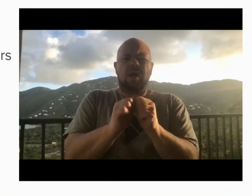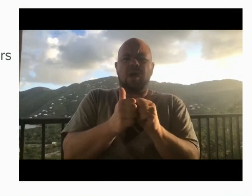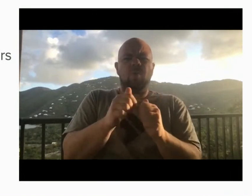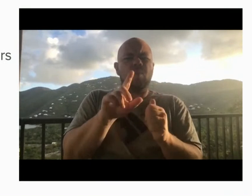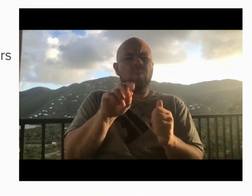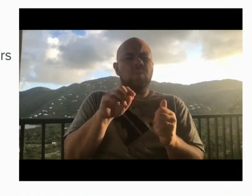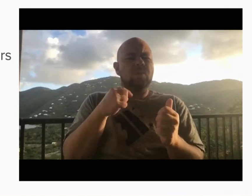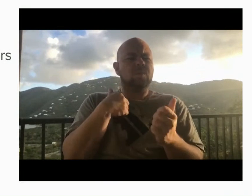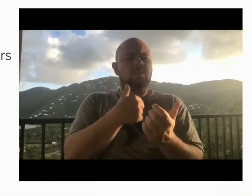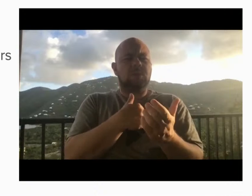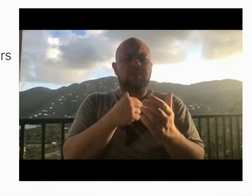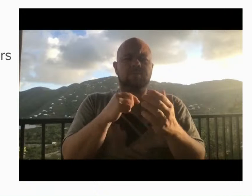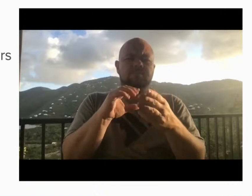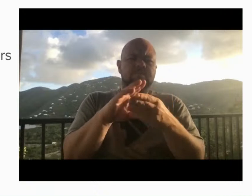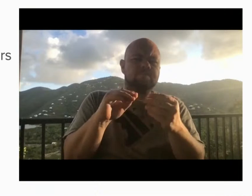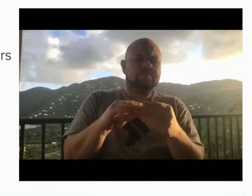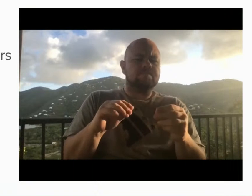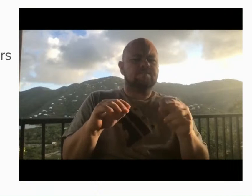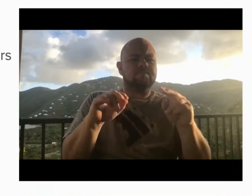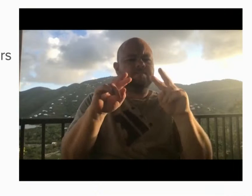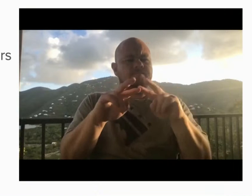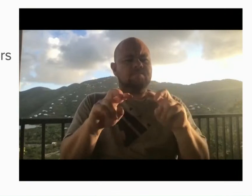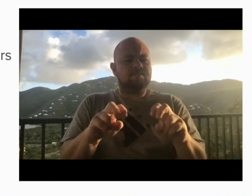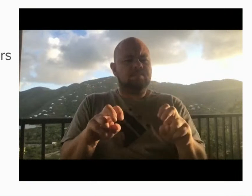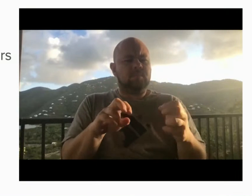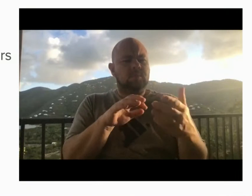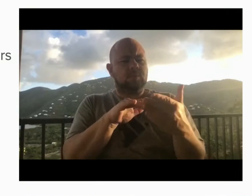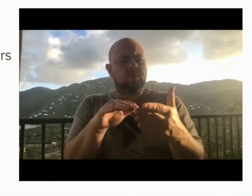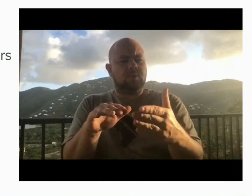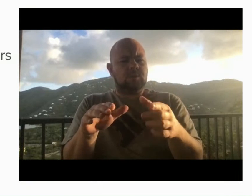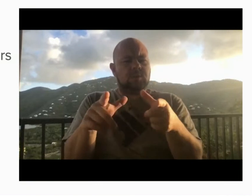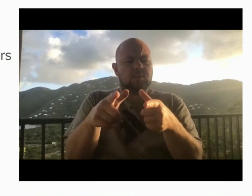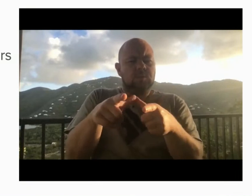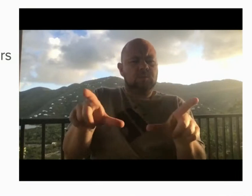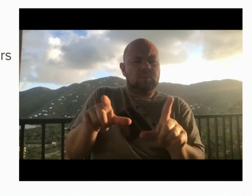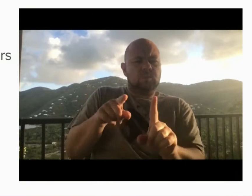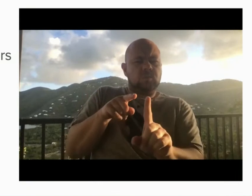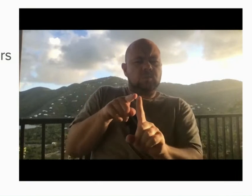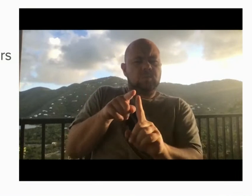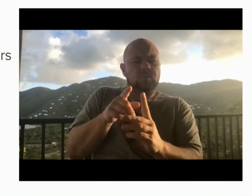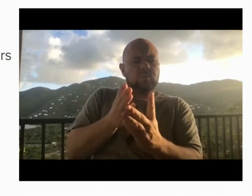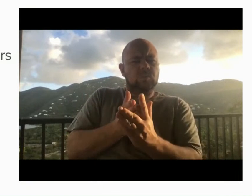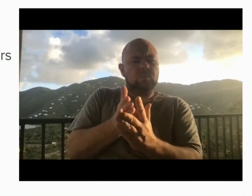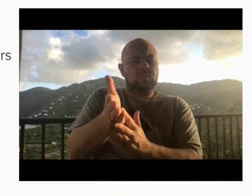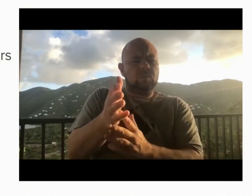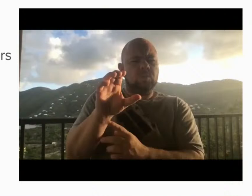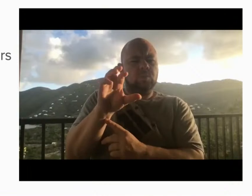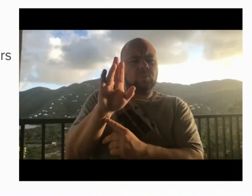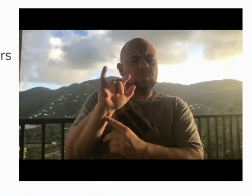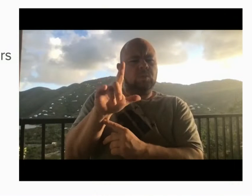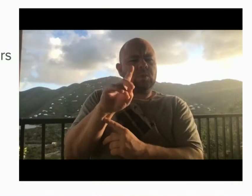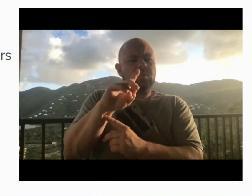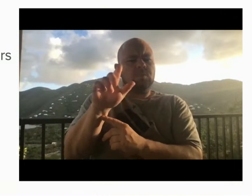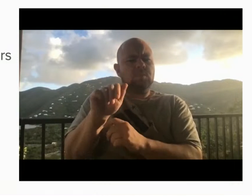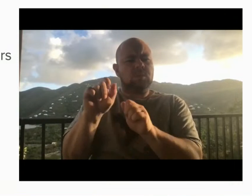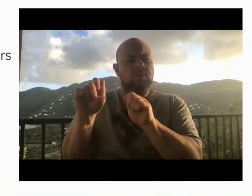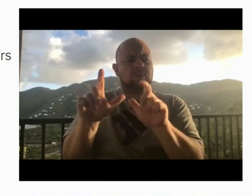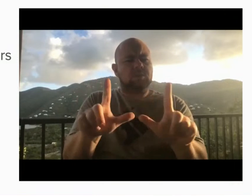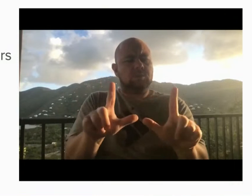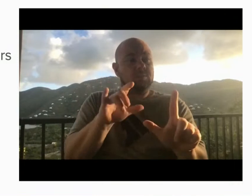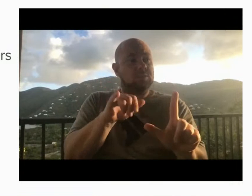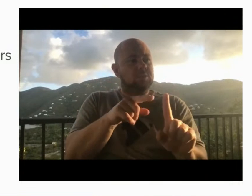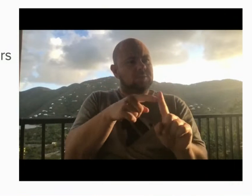We look at how we present a message through this